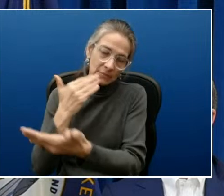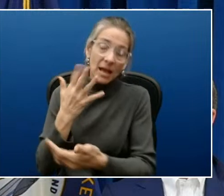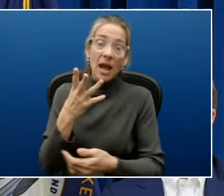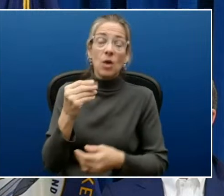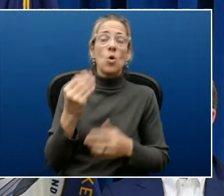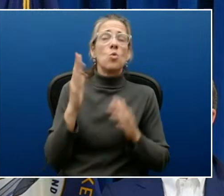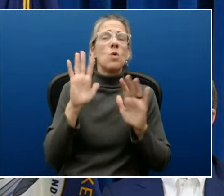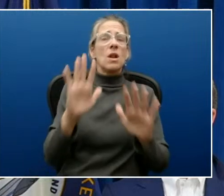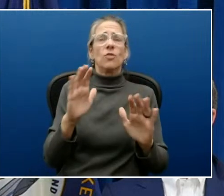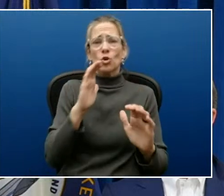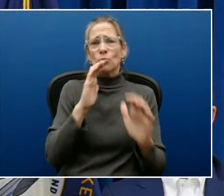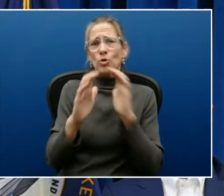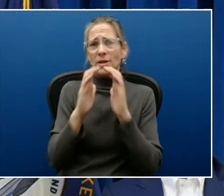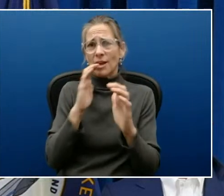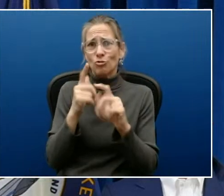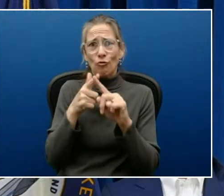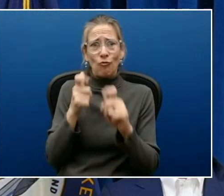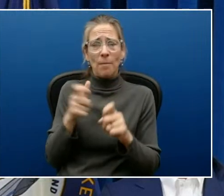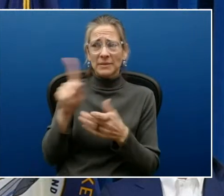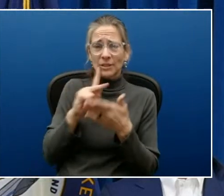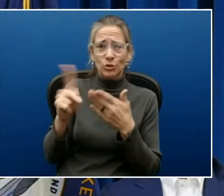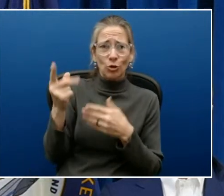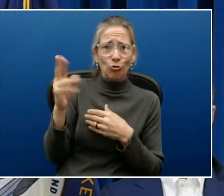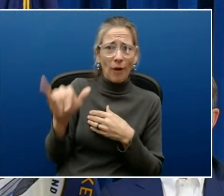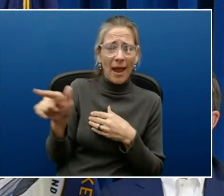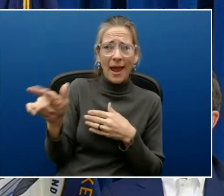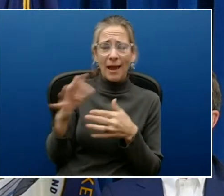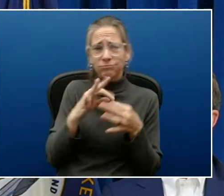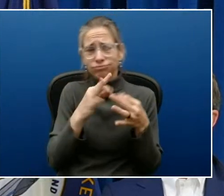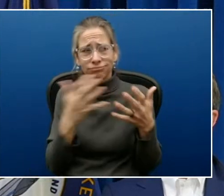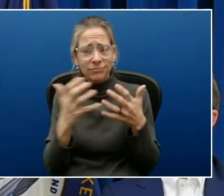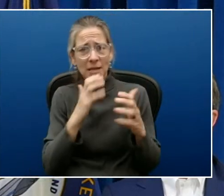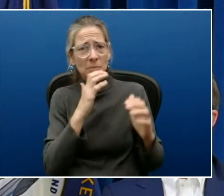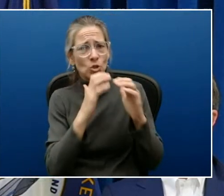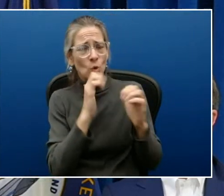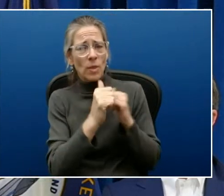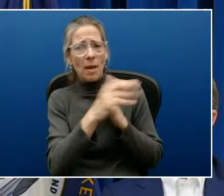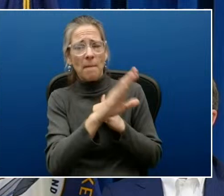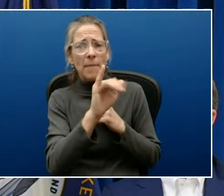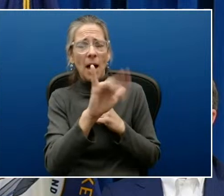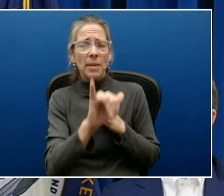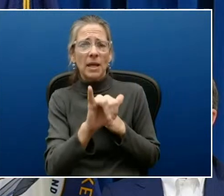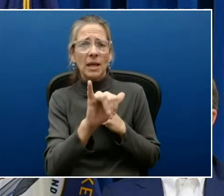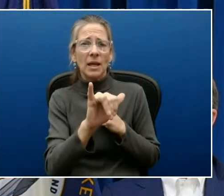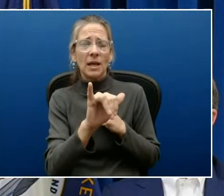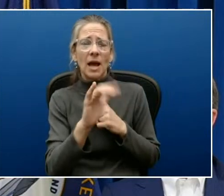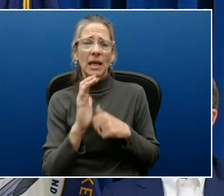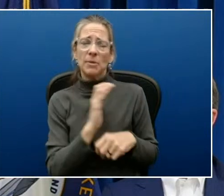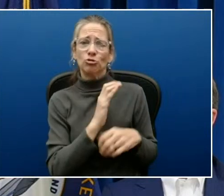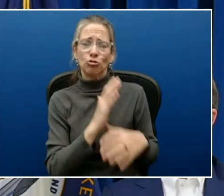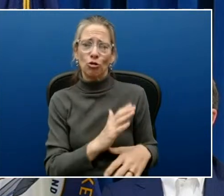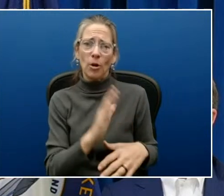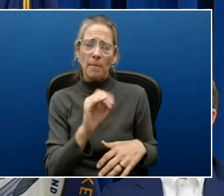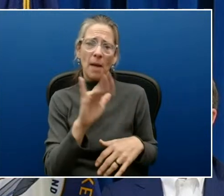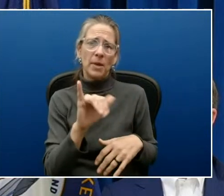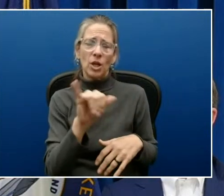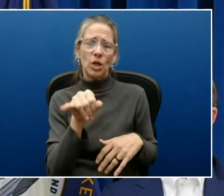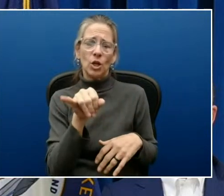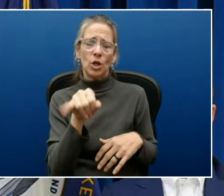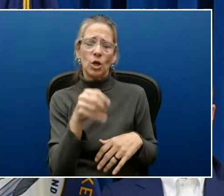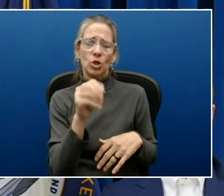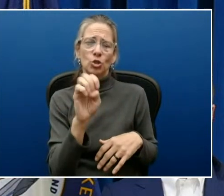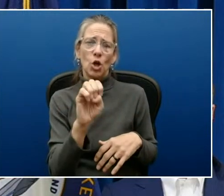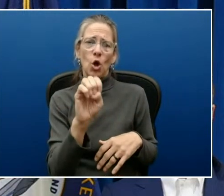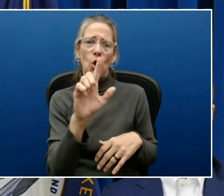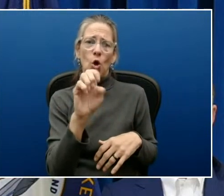communication from Secretary Gray, Commissioner Bobby Joe Lewis and their office, and then as well as Kelly Baker at